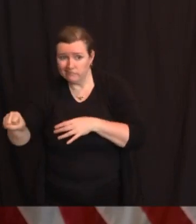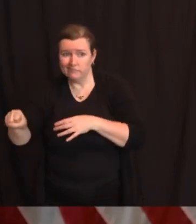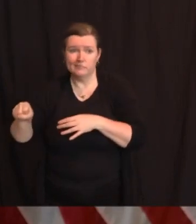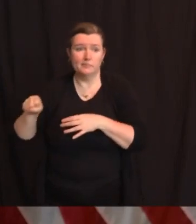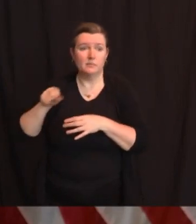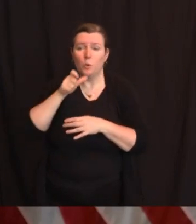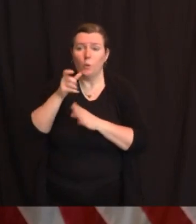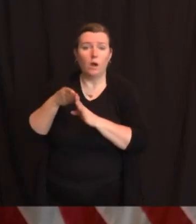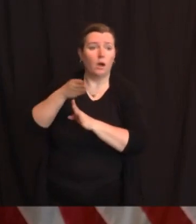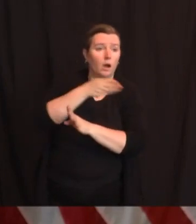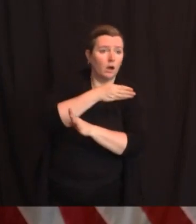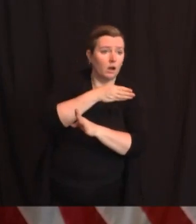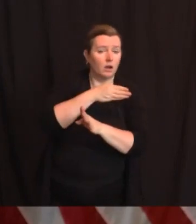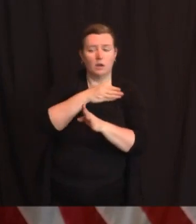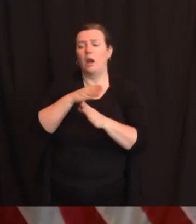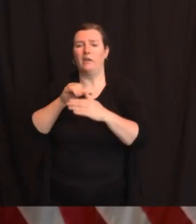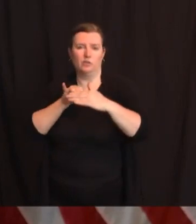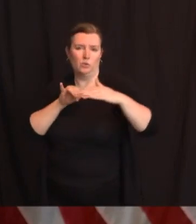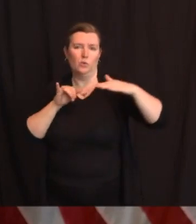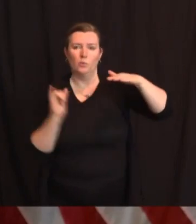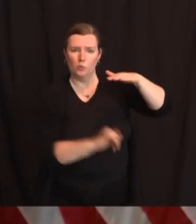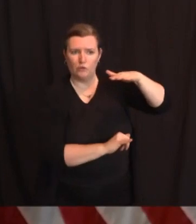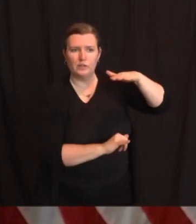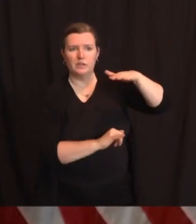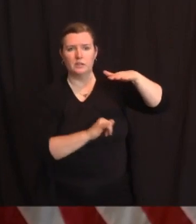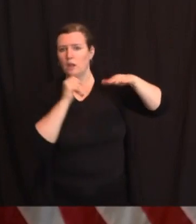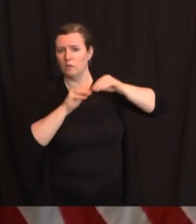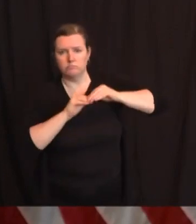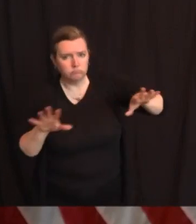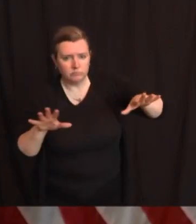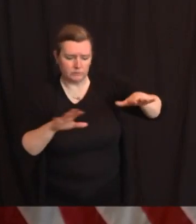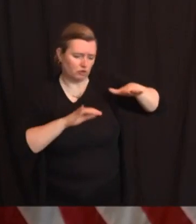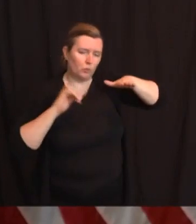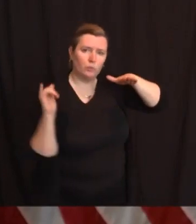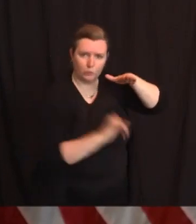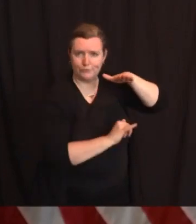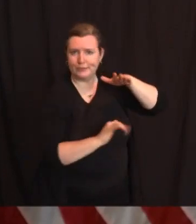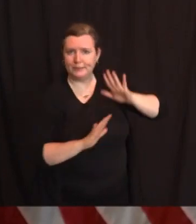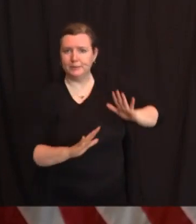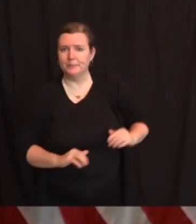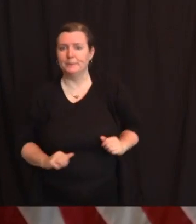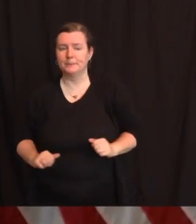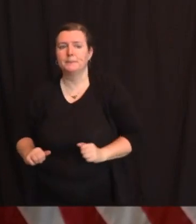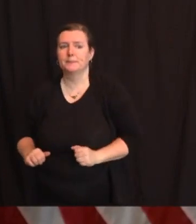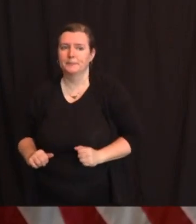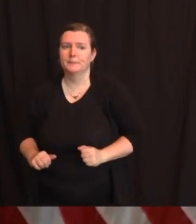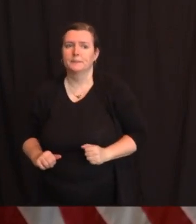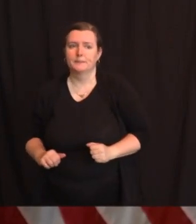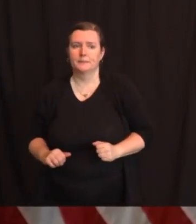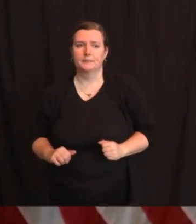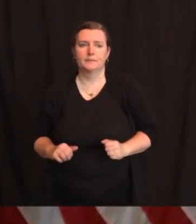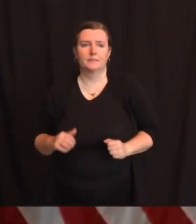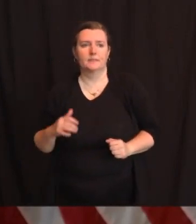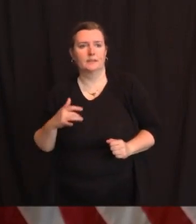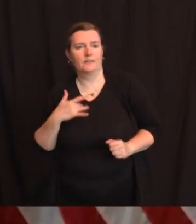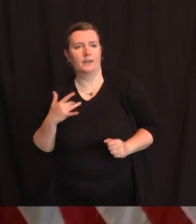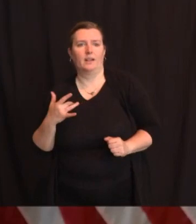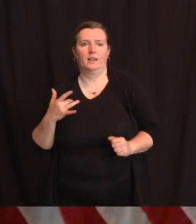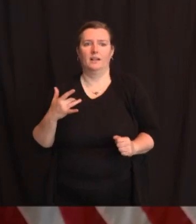isolation and quarantine, so that therefore that gives everybody in the state a kick in their step, a confidence to say, okay, when